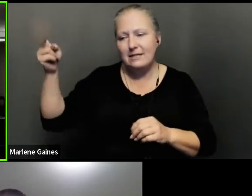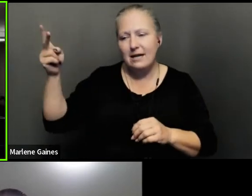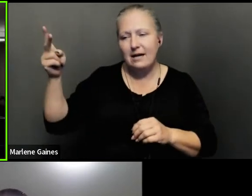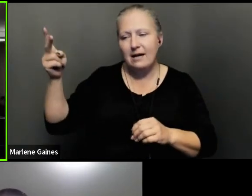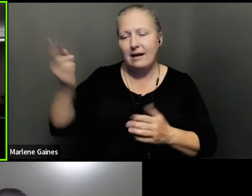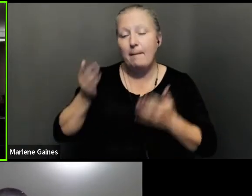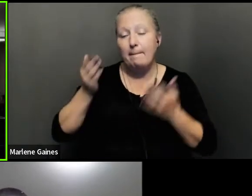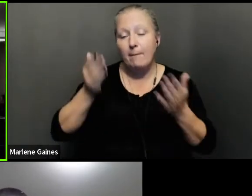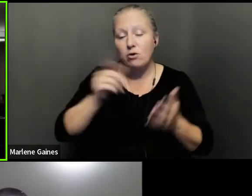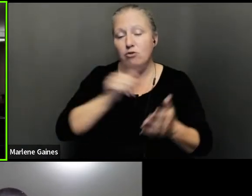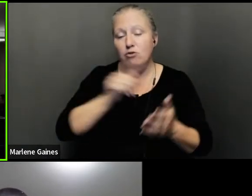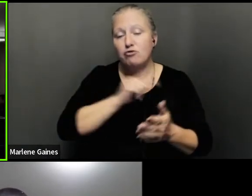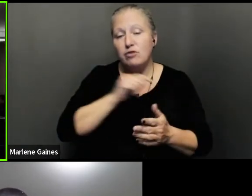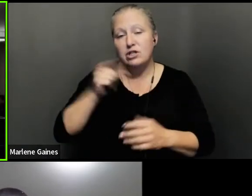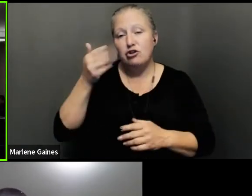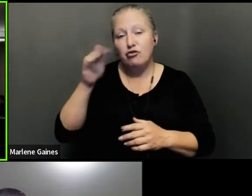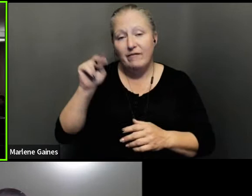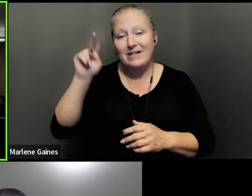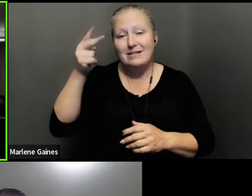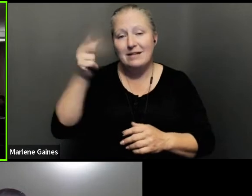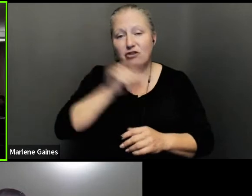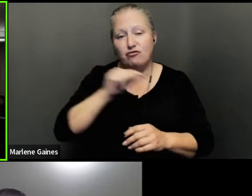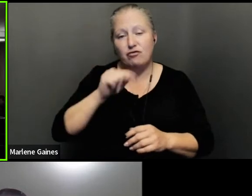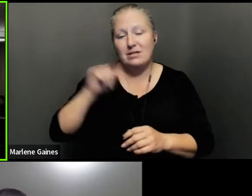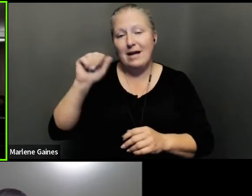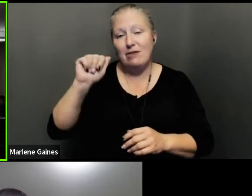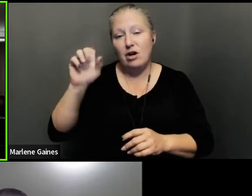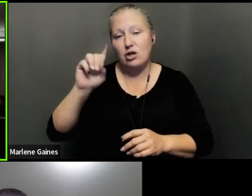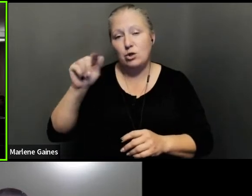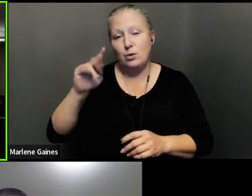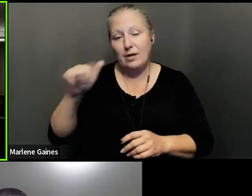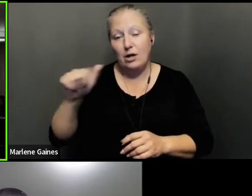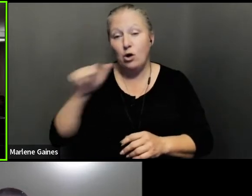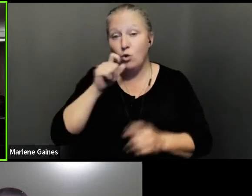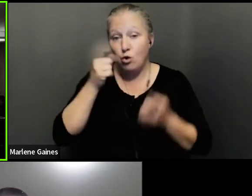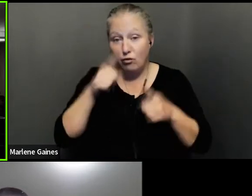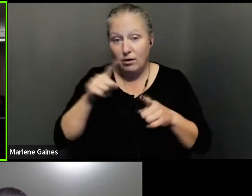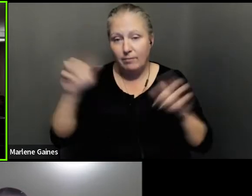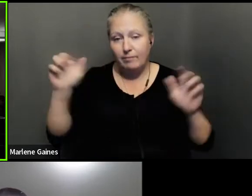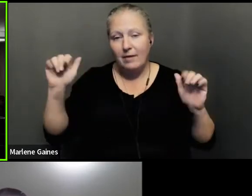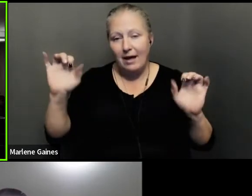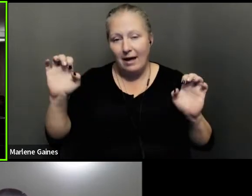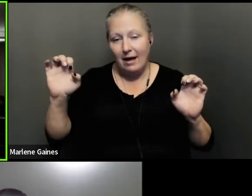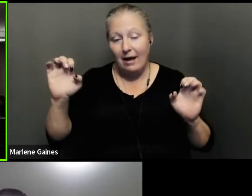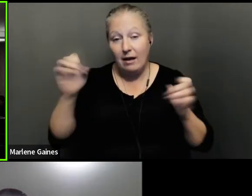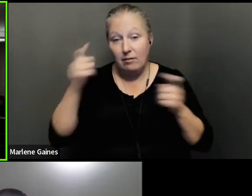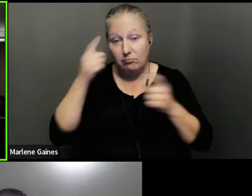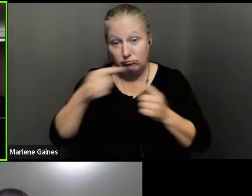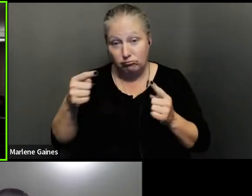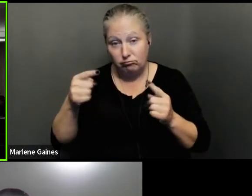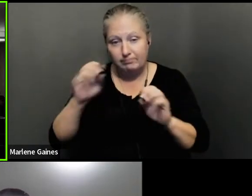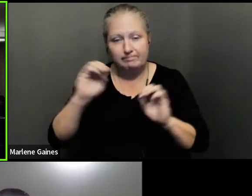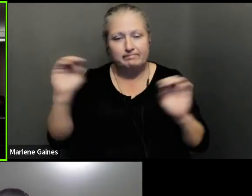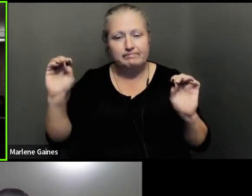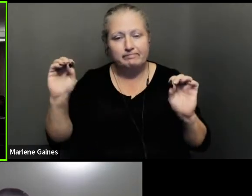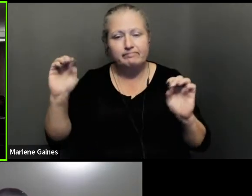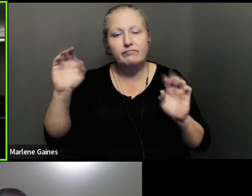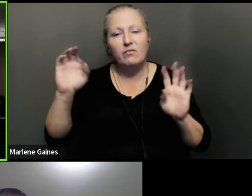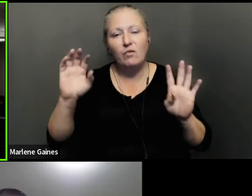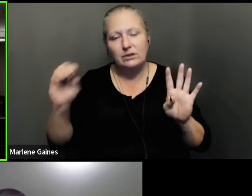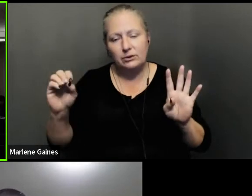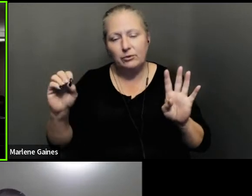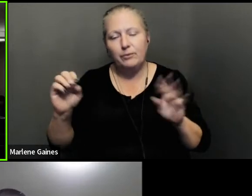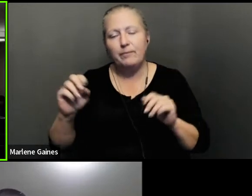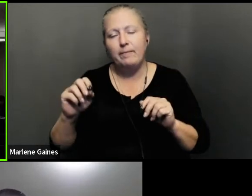made by trustee Griffin, second by trustee Andrade Zuniga. All those in favor, please say aye. Aye. Aye. Any opposed? Hearing none, motion carried